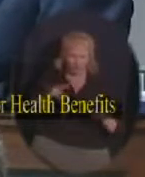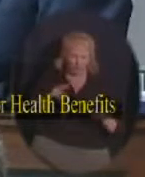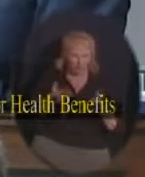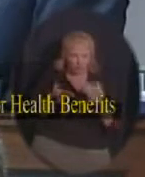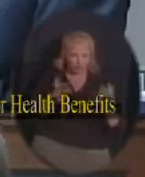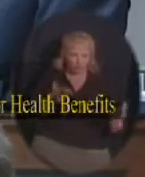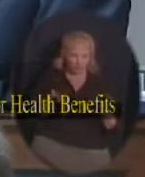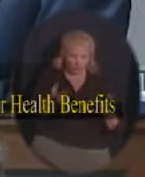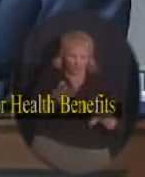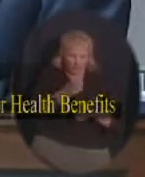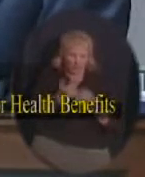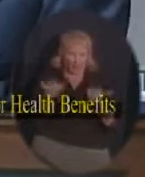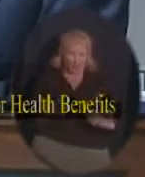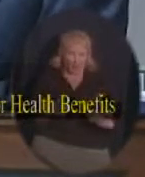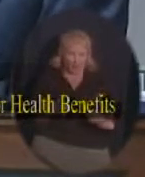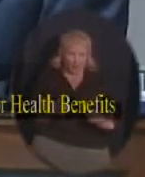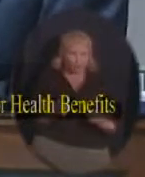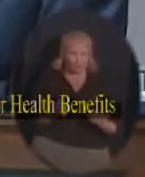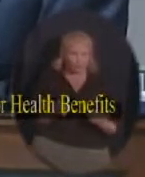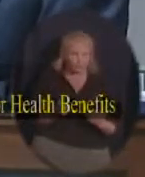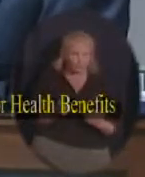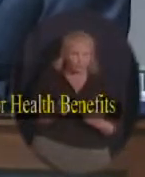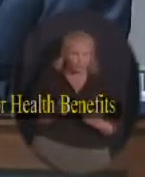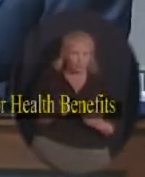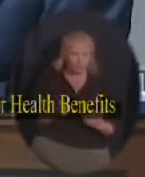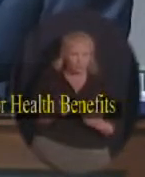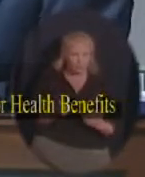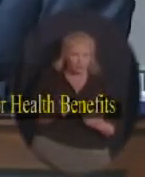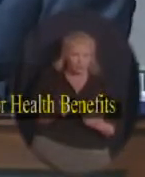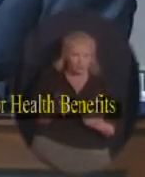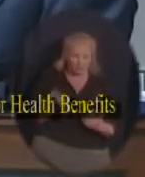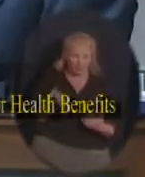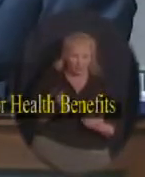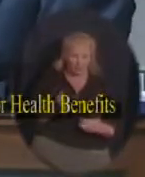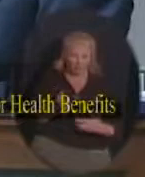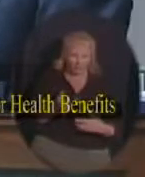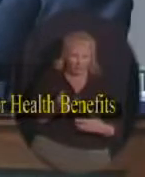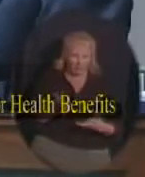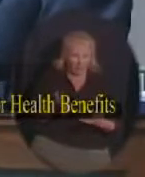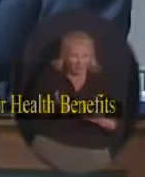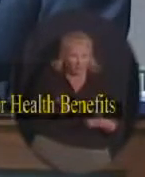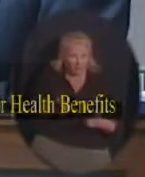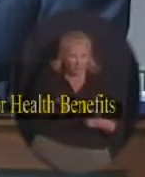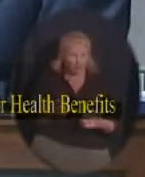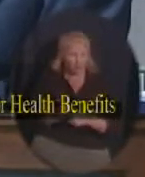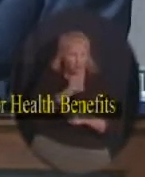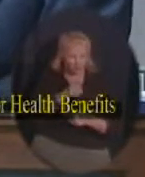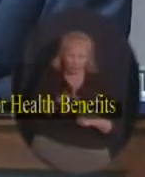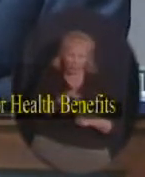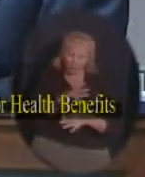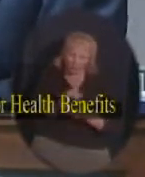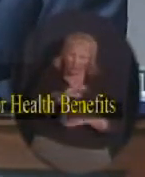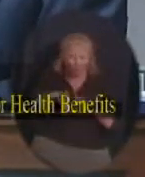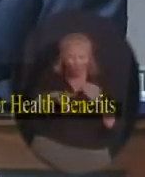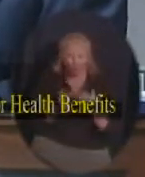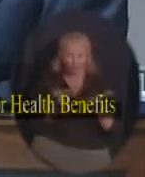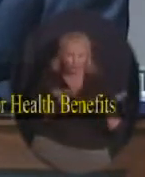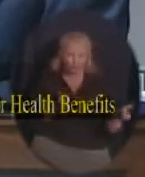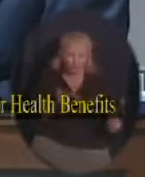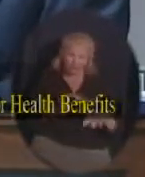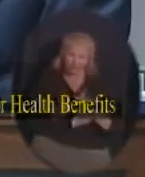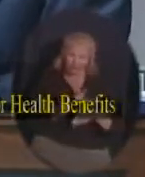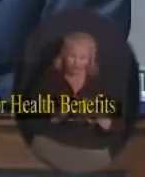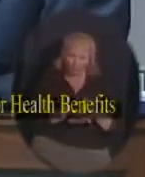current broker, CBiz, and the desire to make sure that we were, in fact, receiving all the services that were available